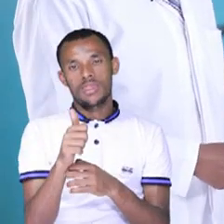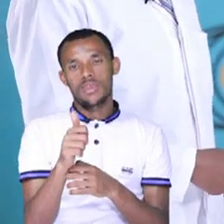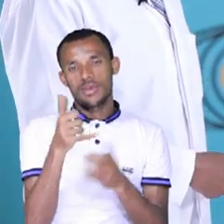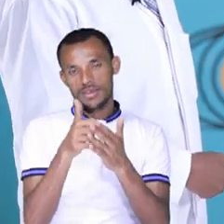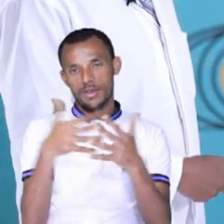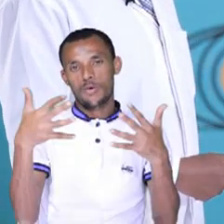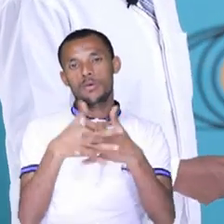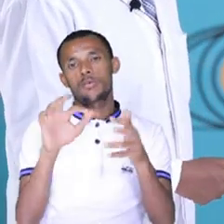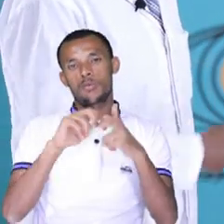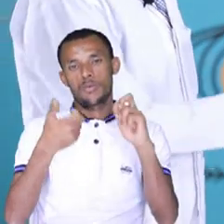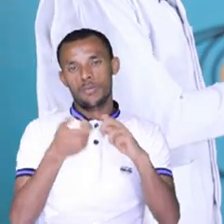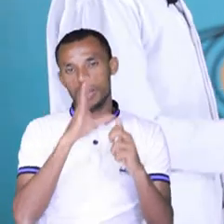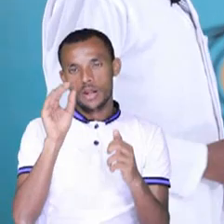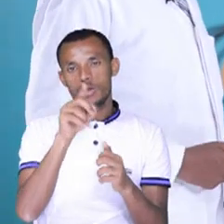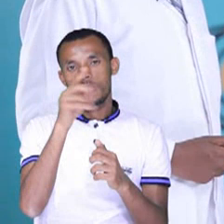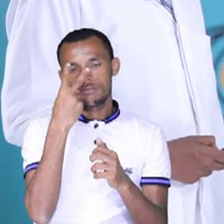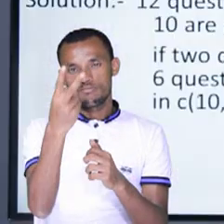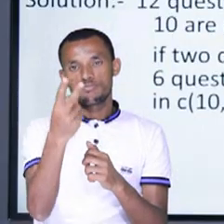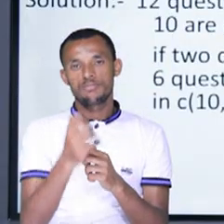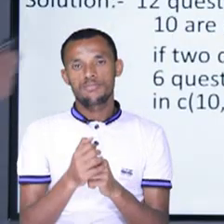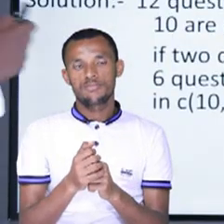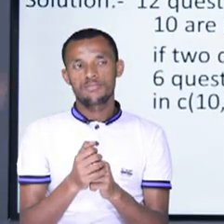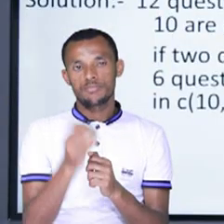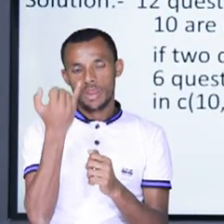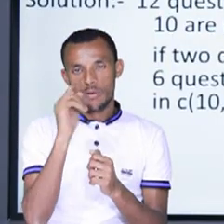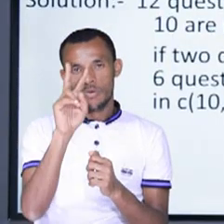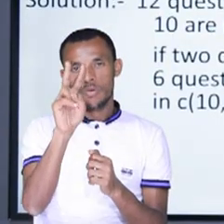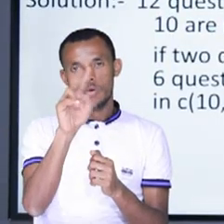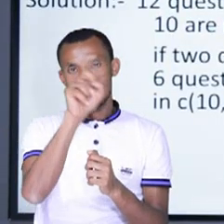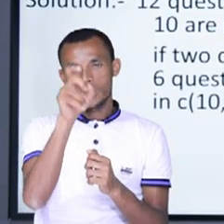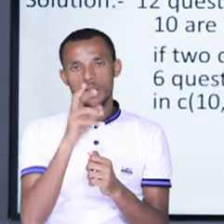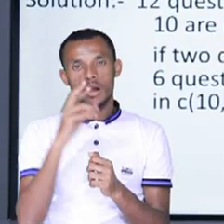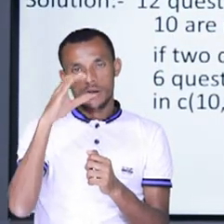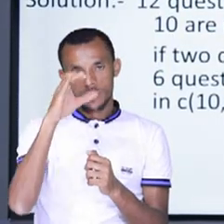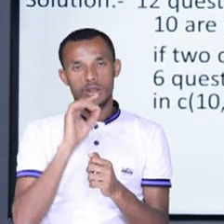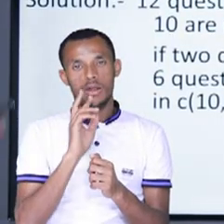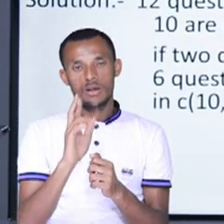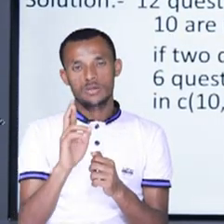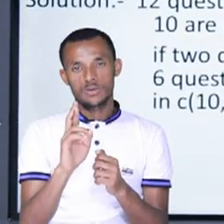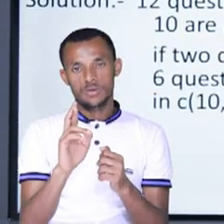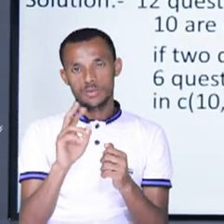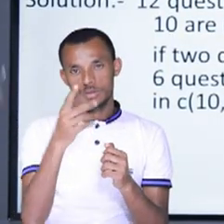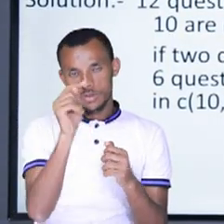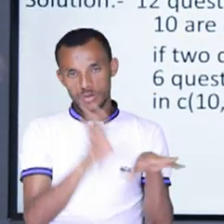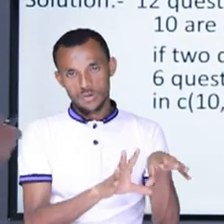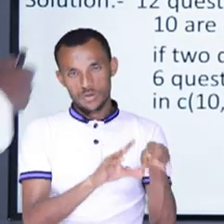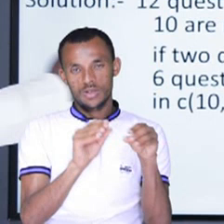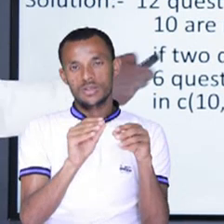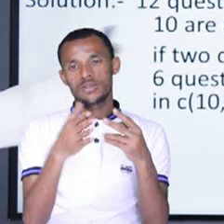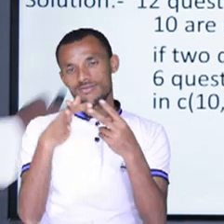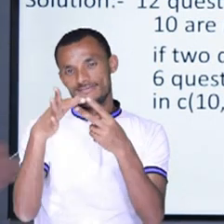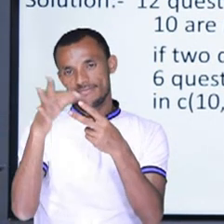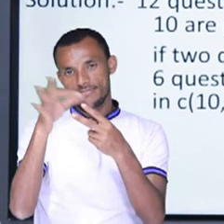combination problem. And you can see, if 2 equations are compulsory, the student has to